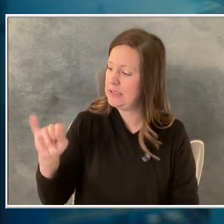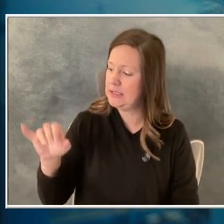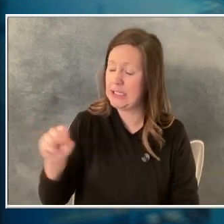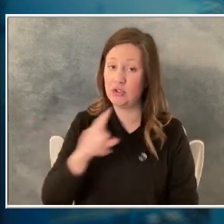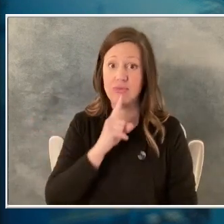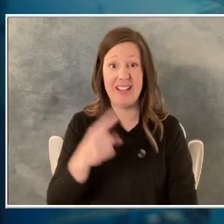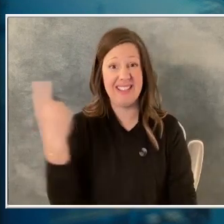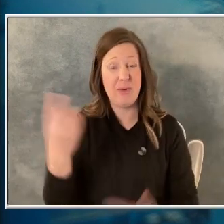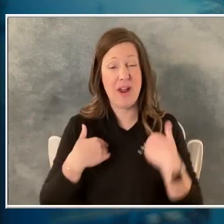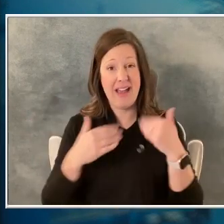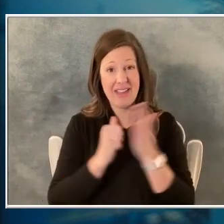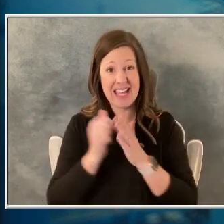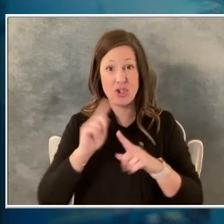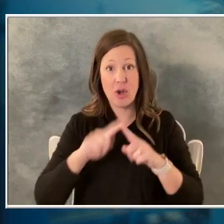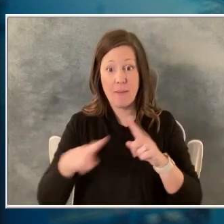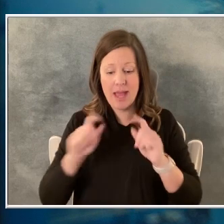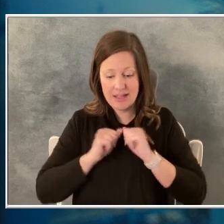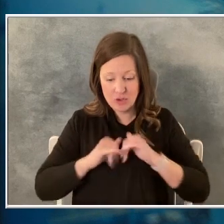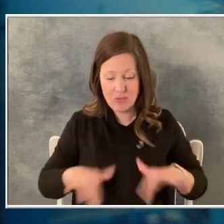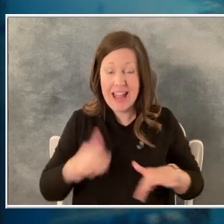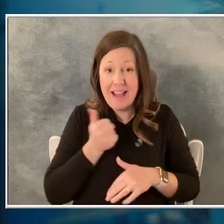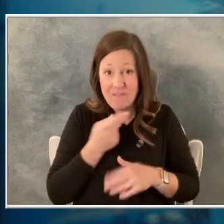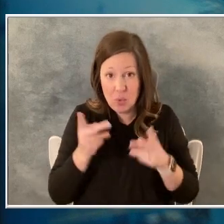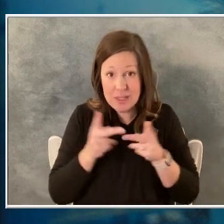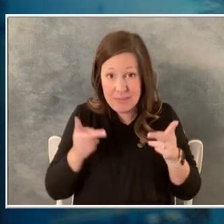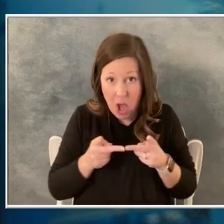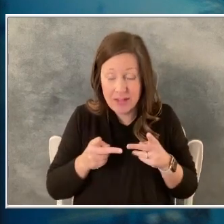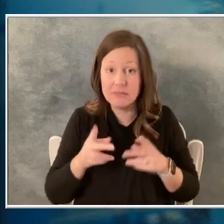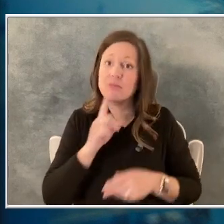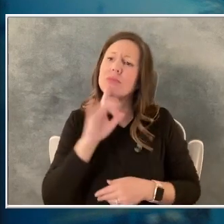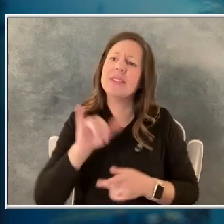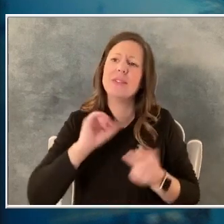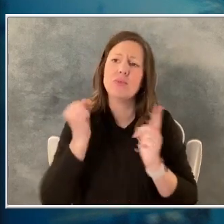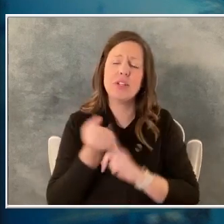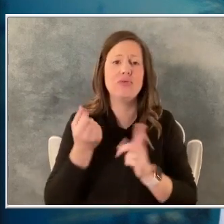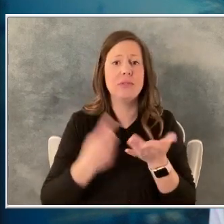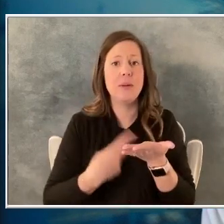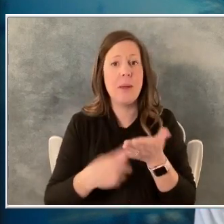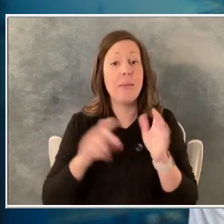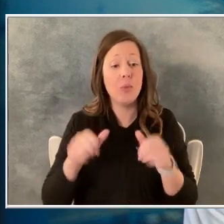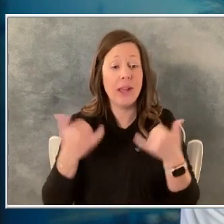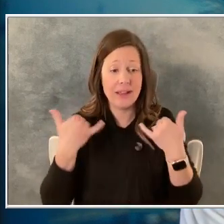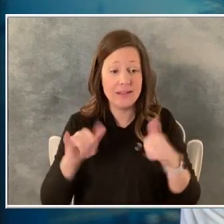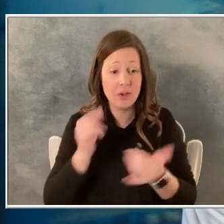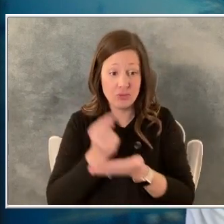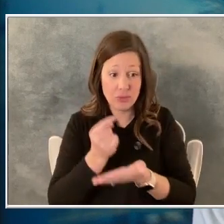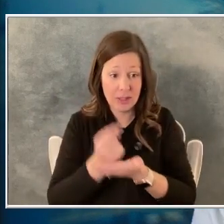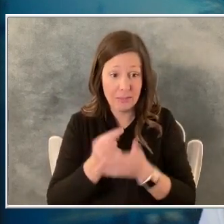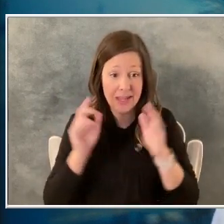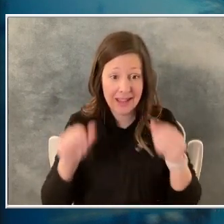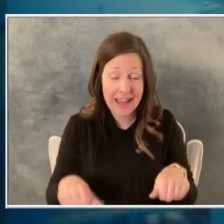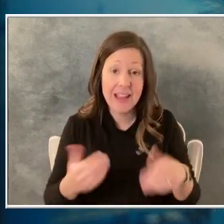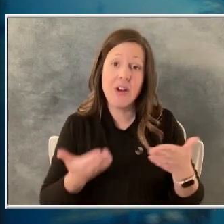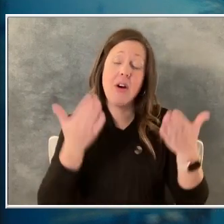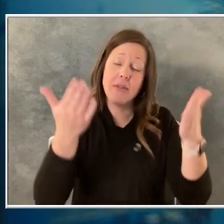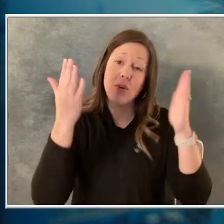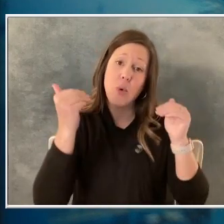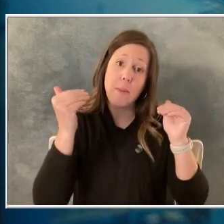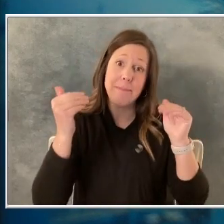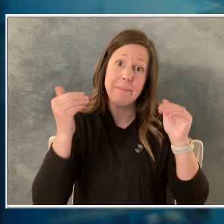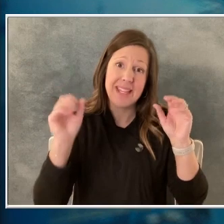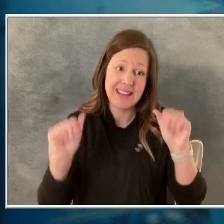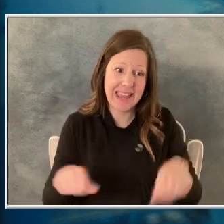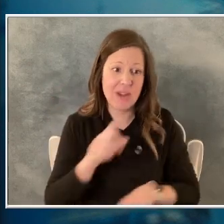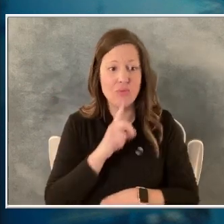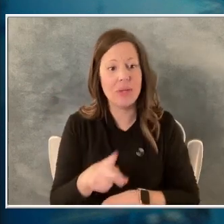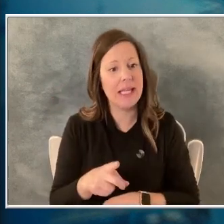few spots. In that situation, sometimes we can still treat aggressively and offer hope to the patients. We actually